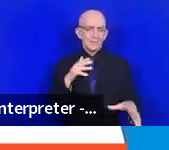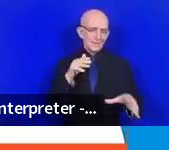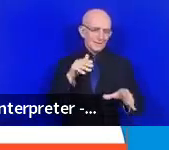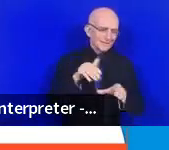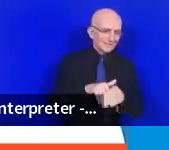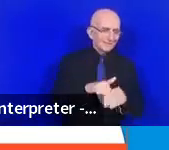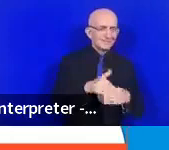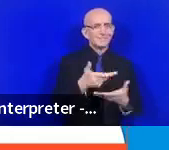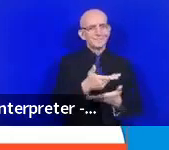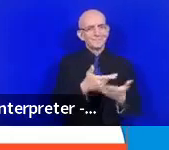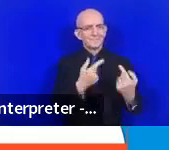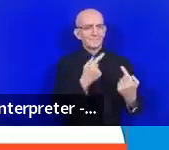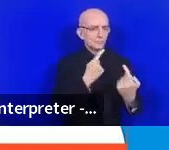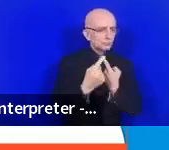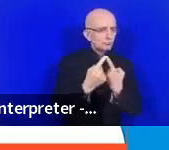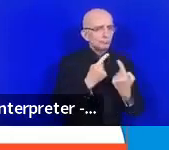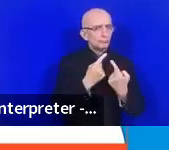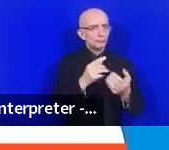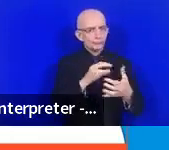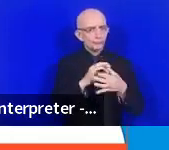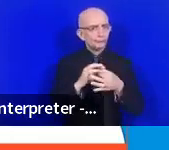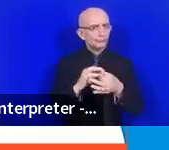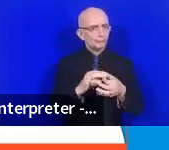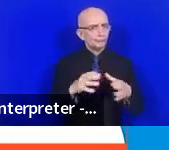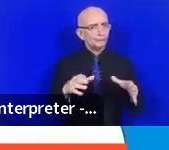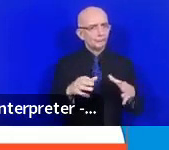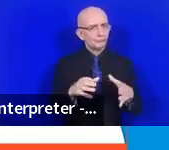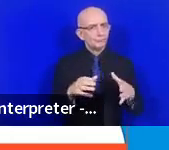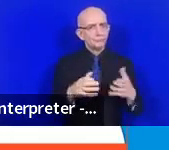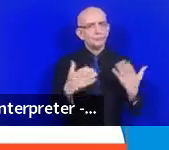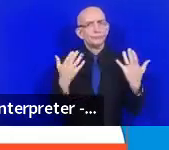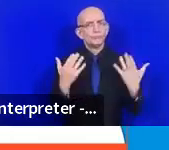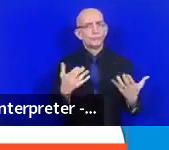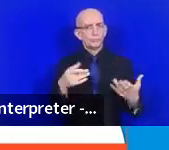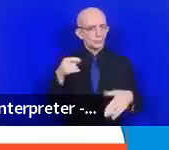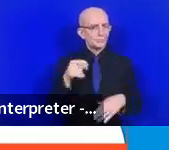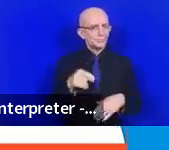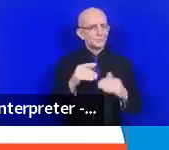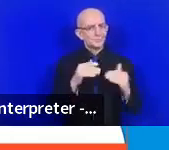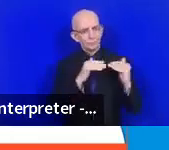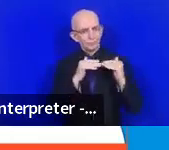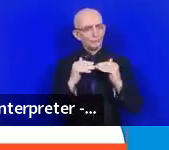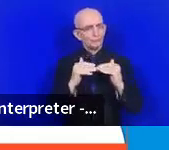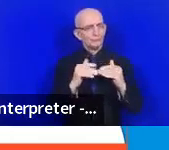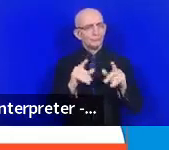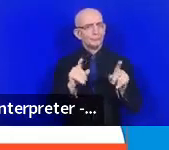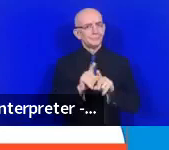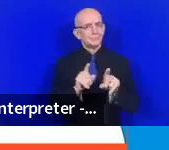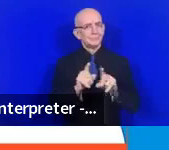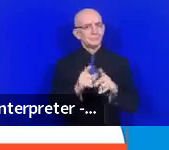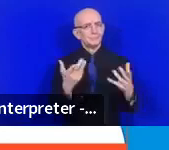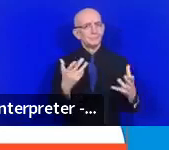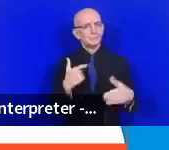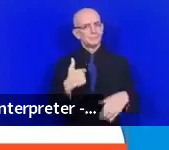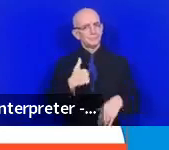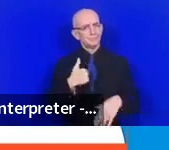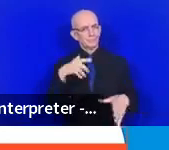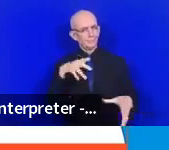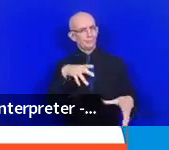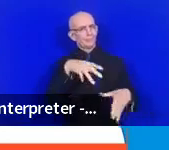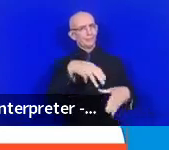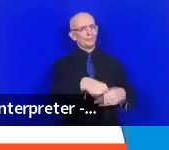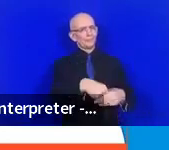to equally have like a major stake. But feminists with disabilities could not